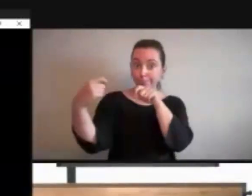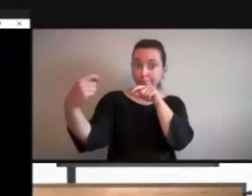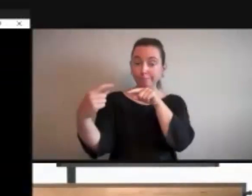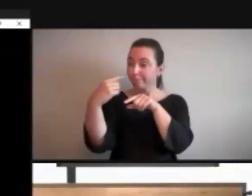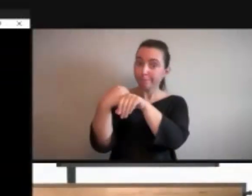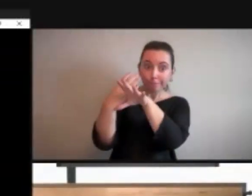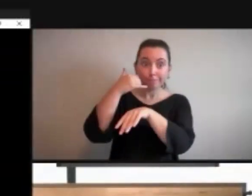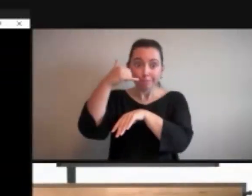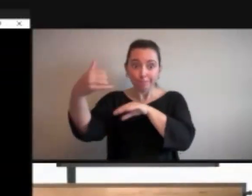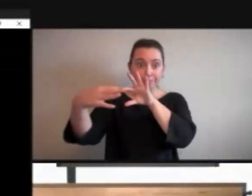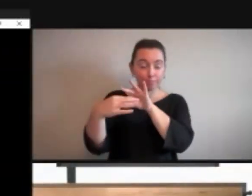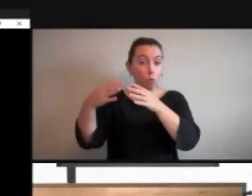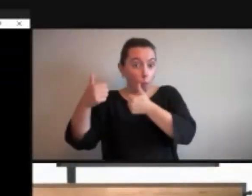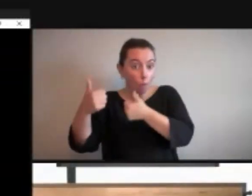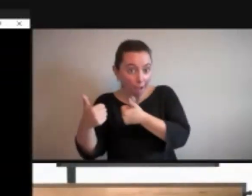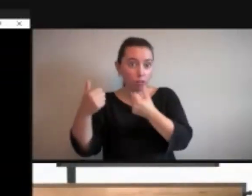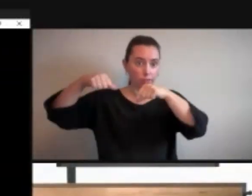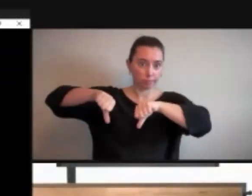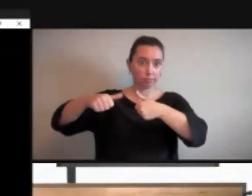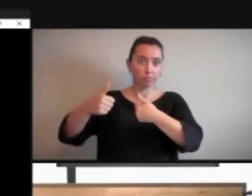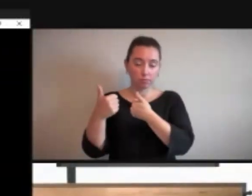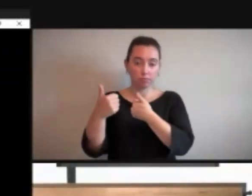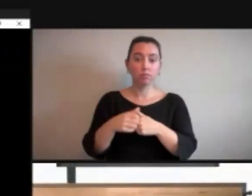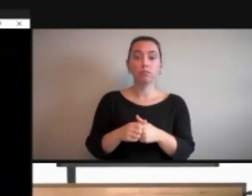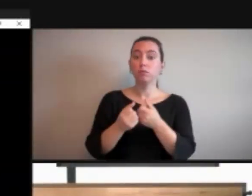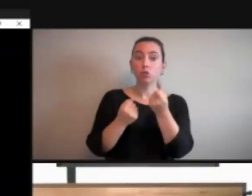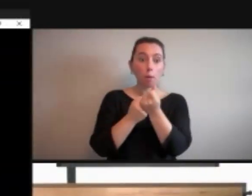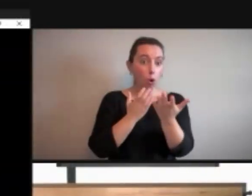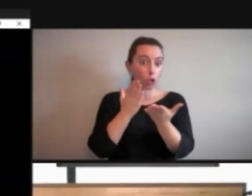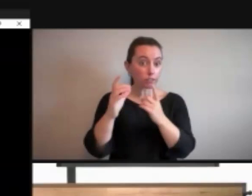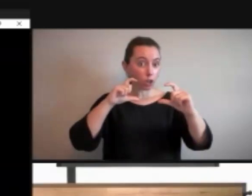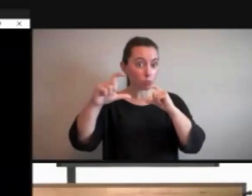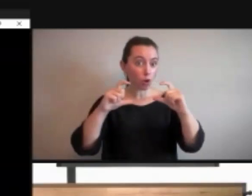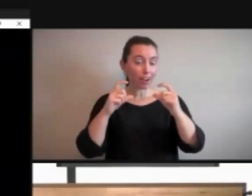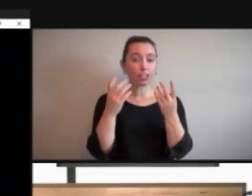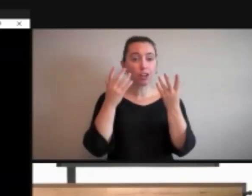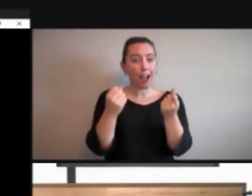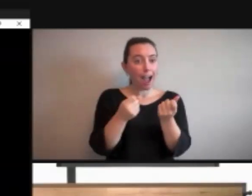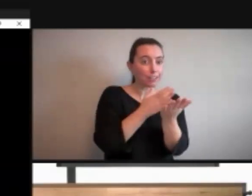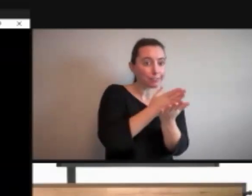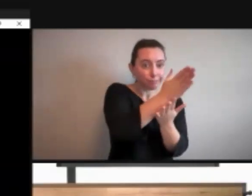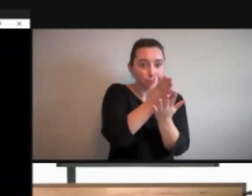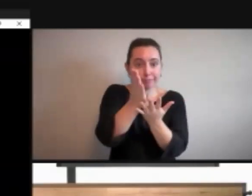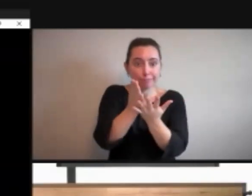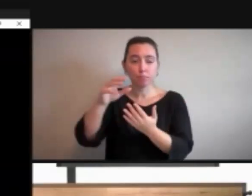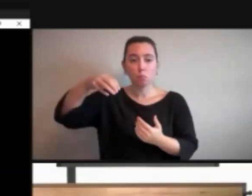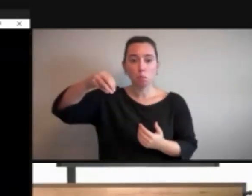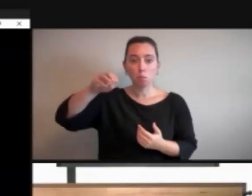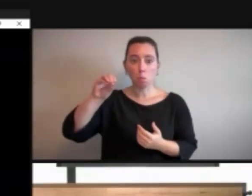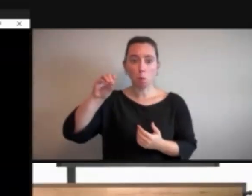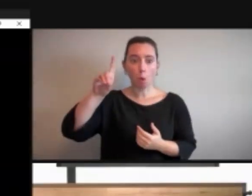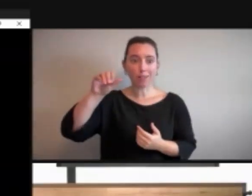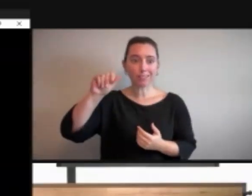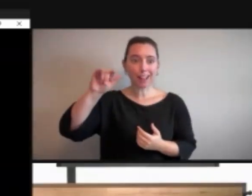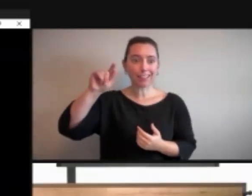not. It passes the test if the support service communication is using modalities supporting more than one sensory channel. And in